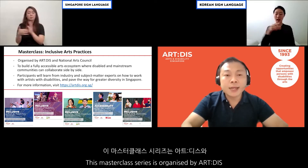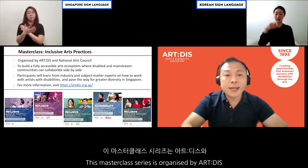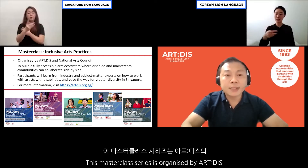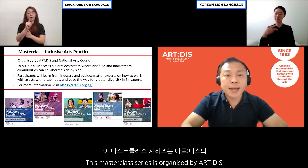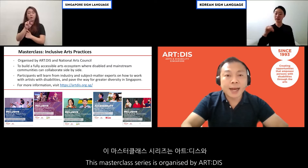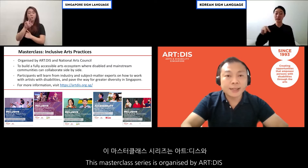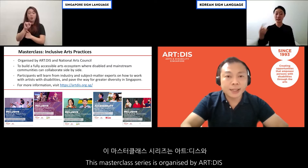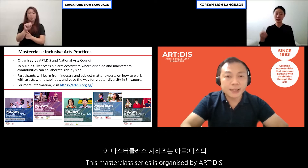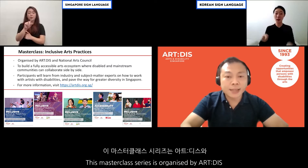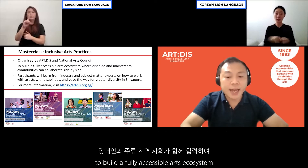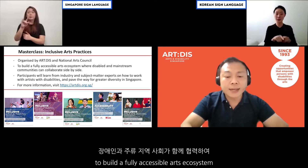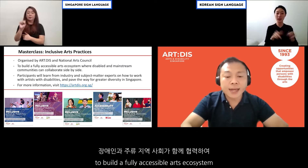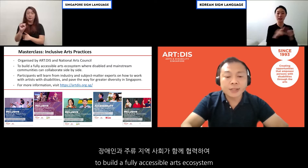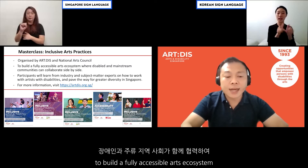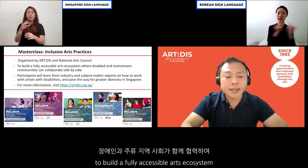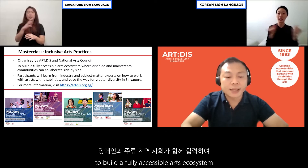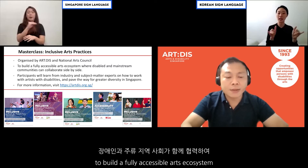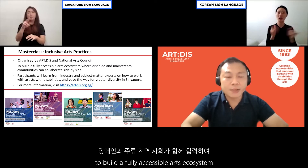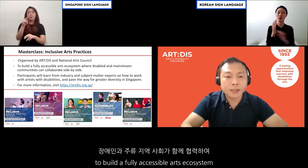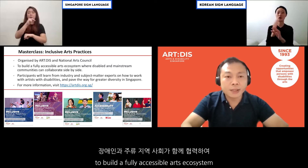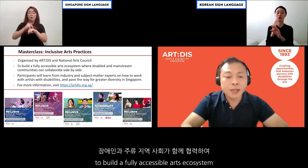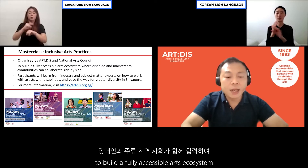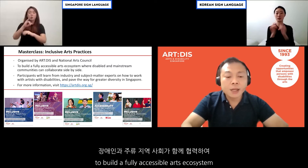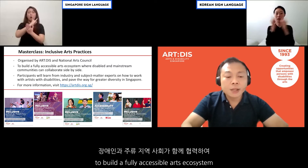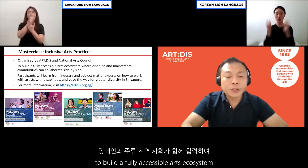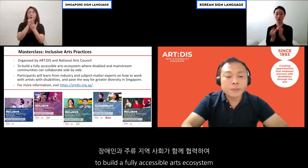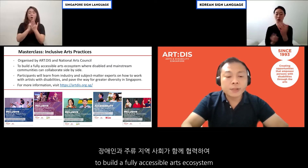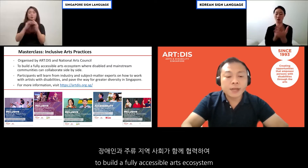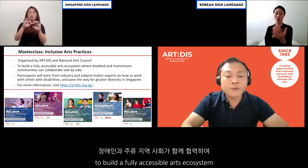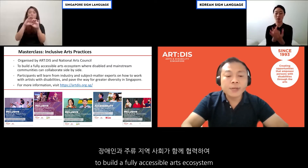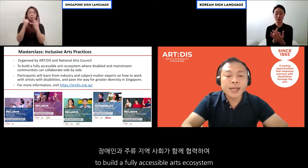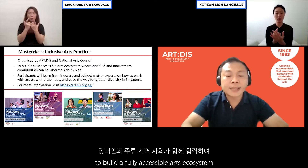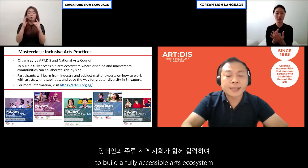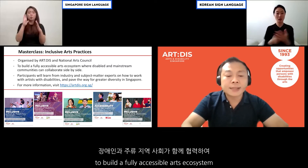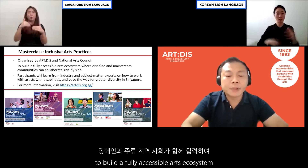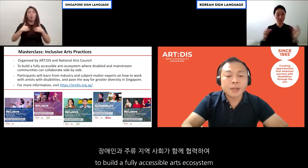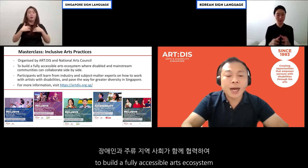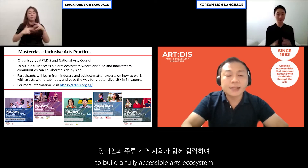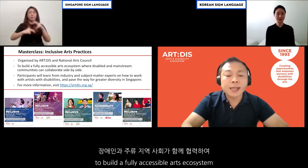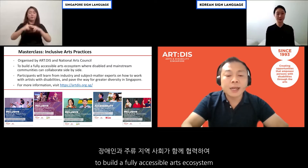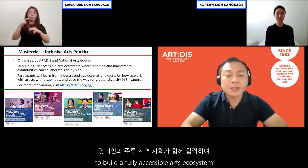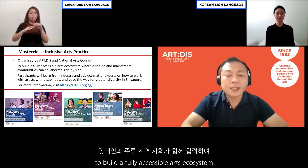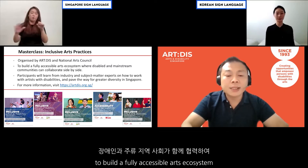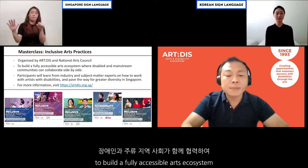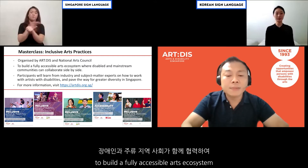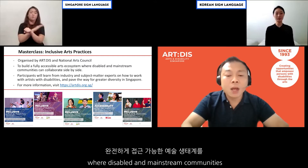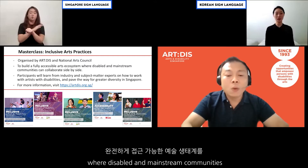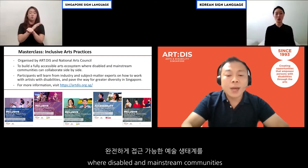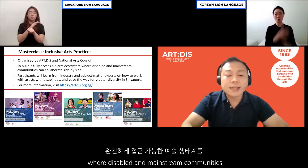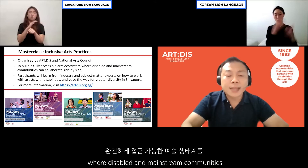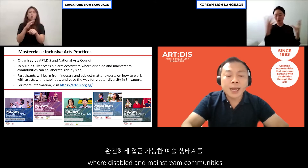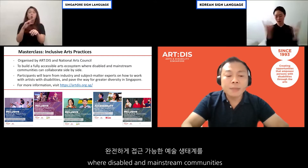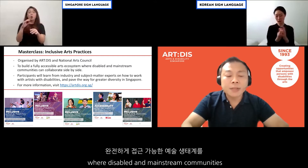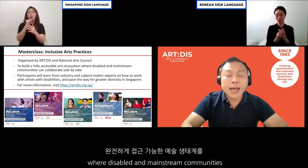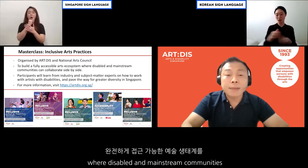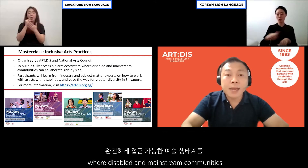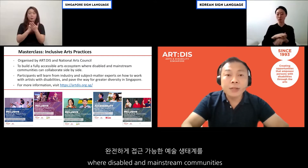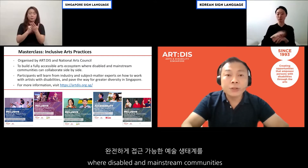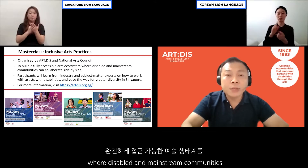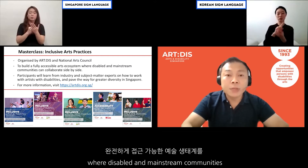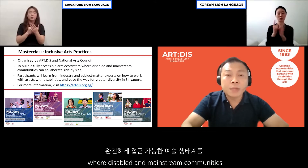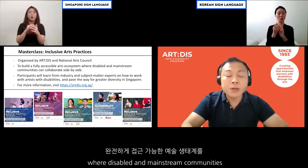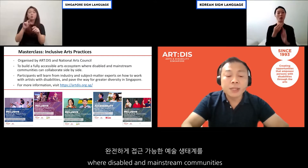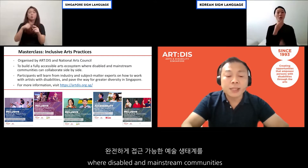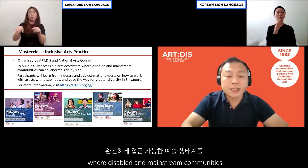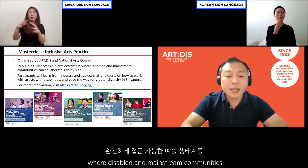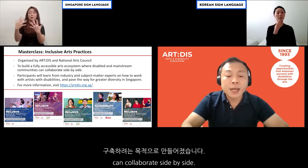is organized by ArtDiz and National Arts Council to build a fully accessible arts ecosystem where disabled and